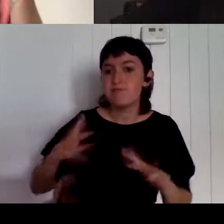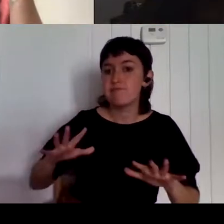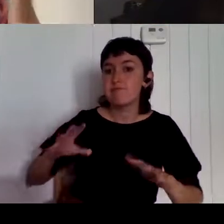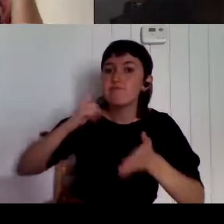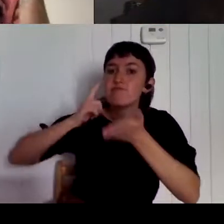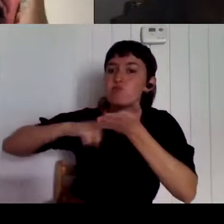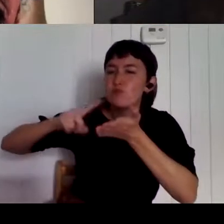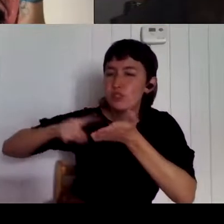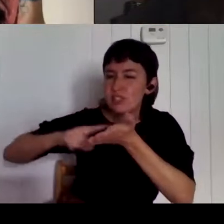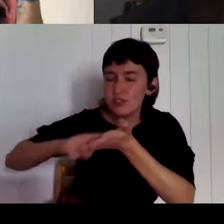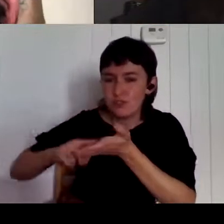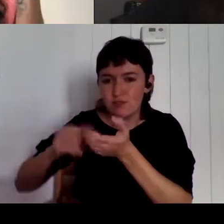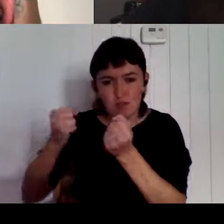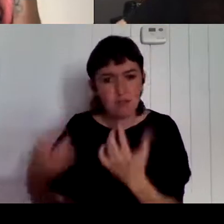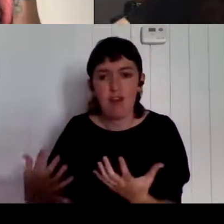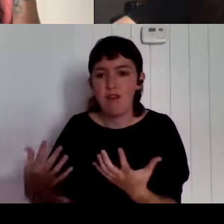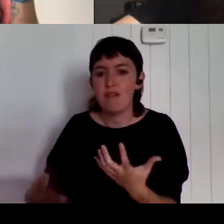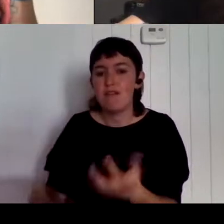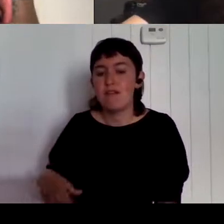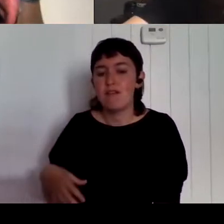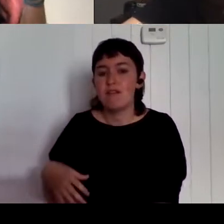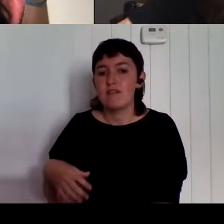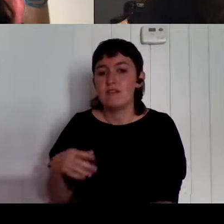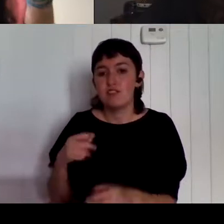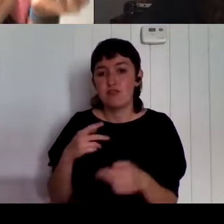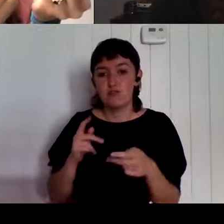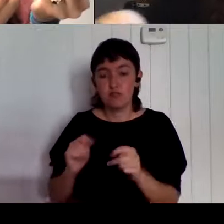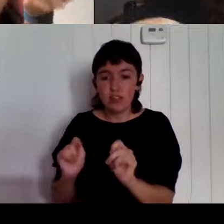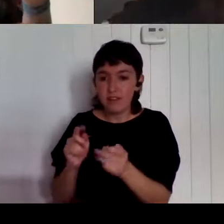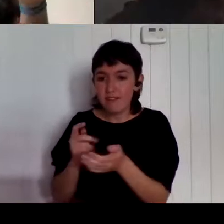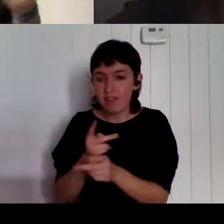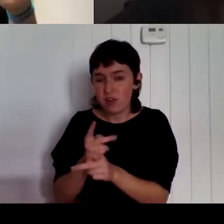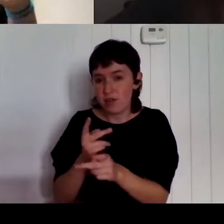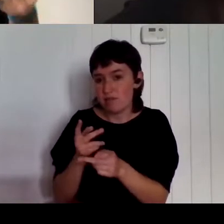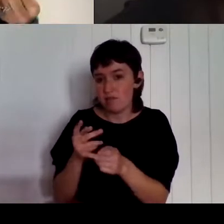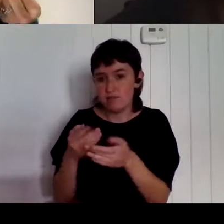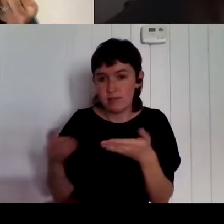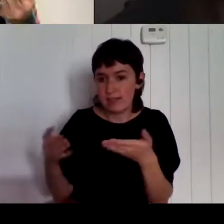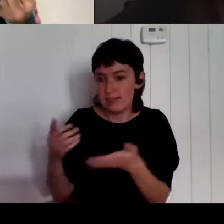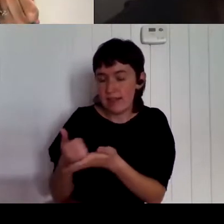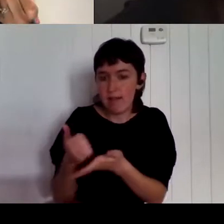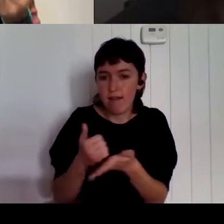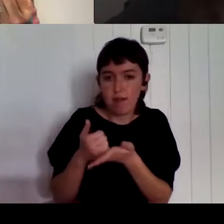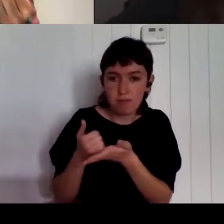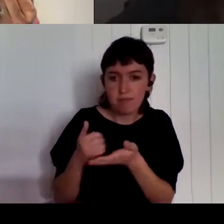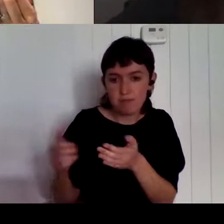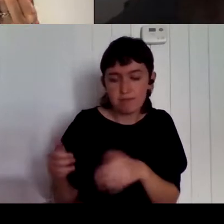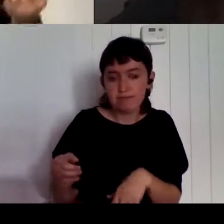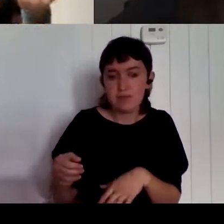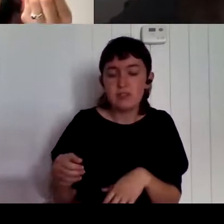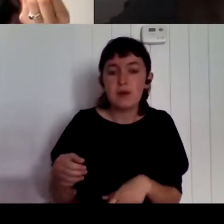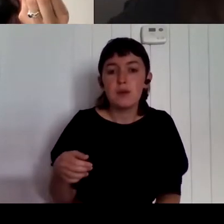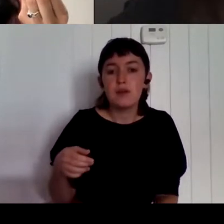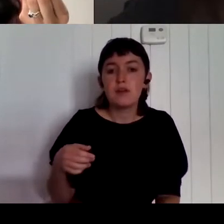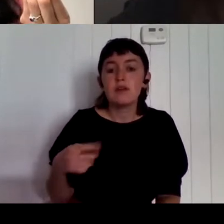you under like, one of the reasons you might see a lot of things where we study stuff in mice is that genetically, we've figured out a lot of things